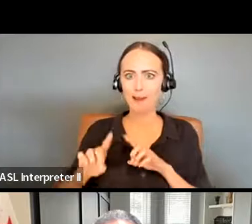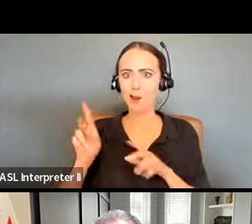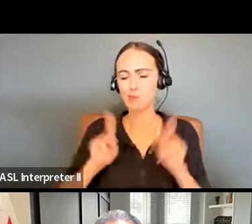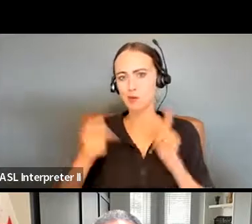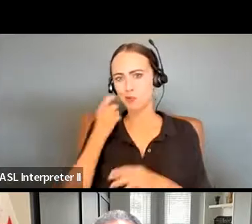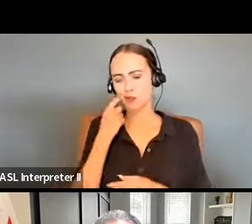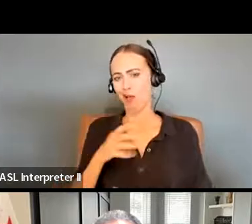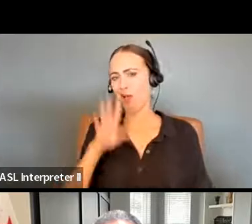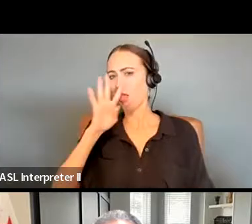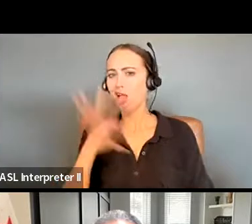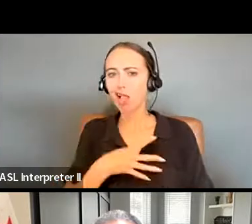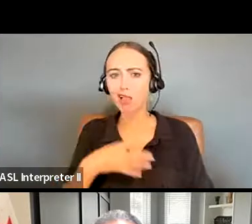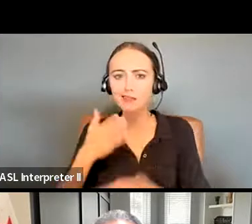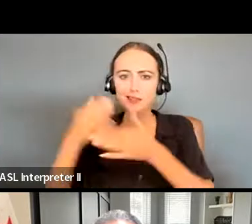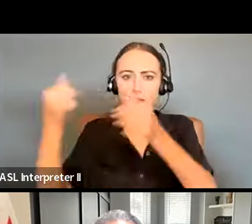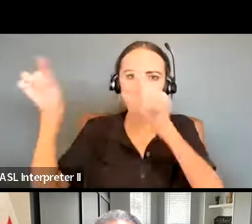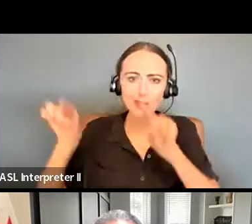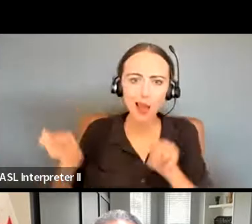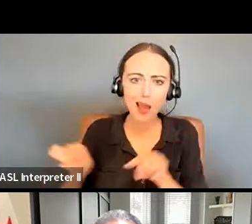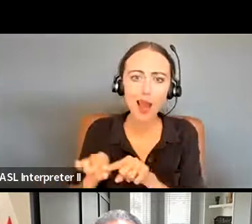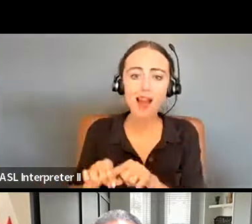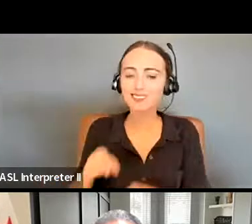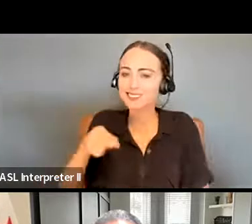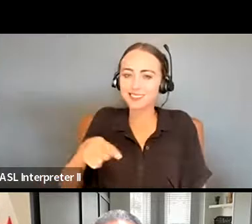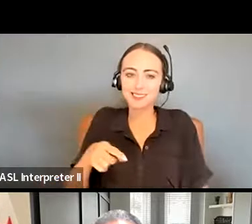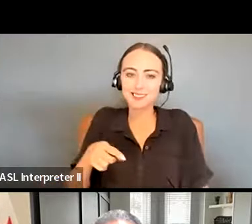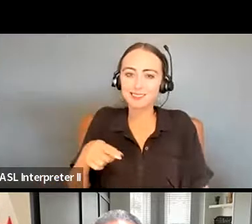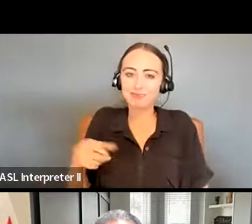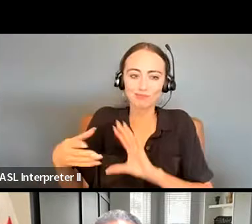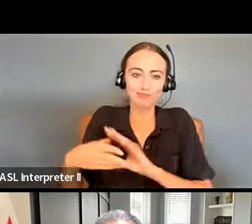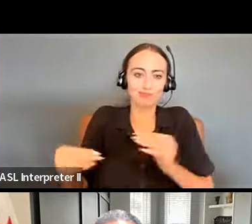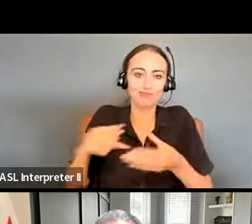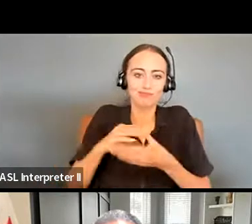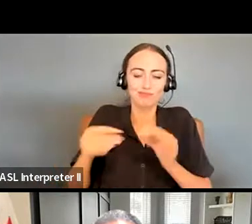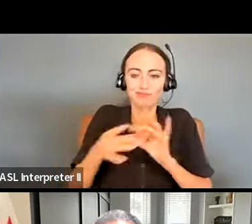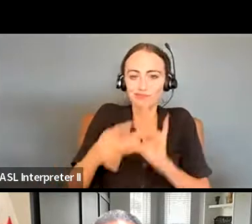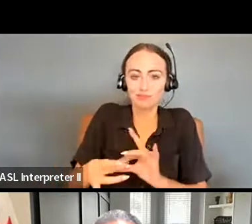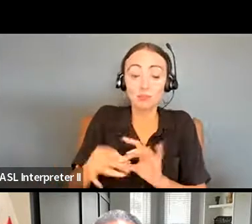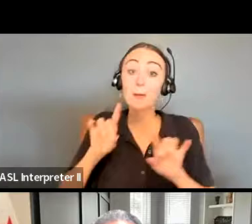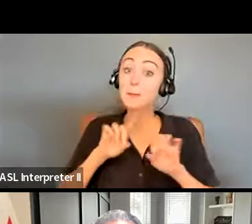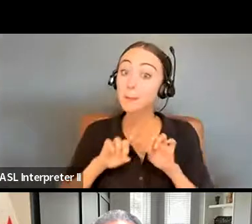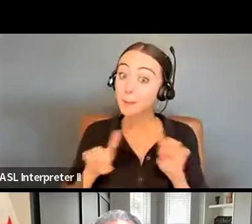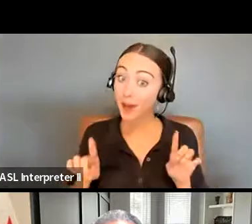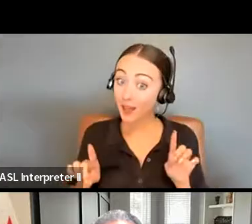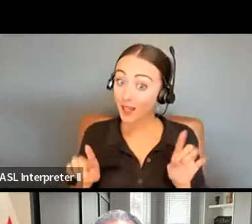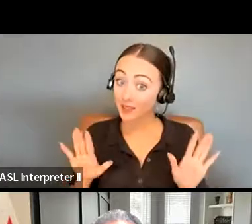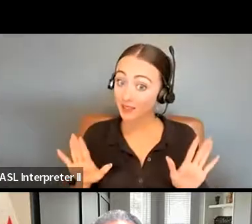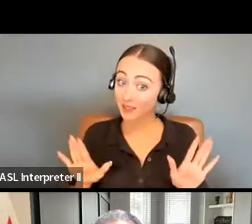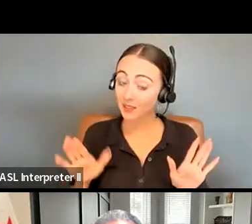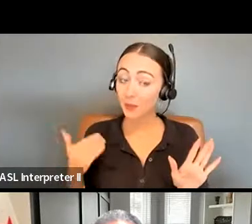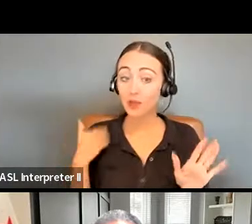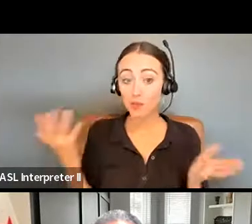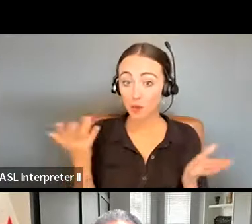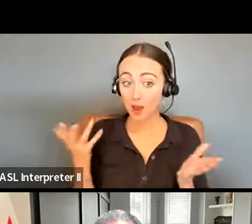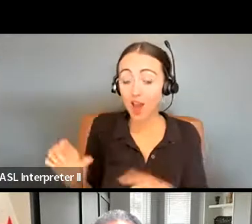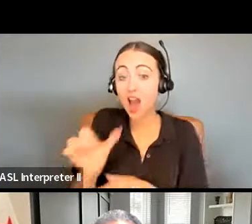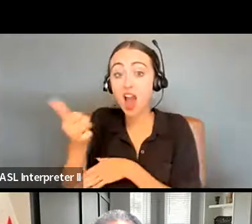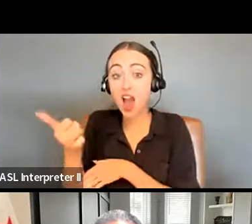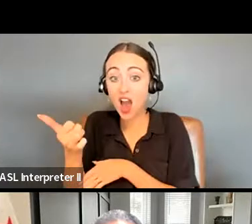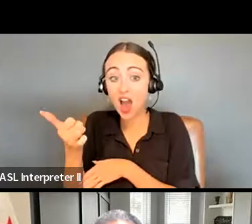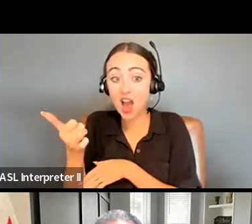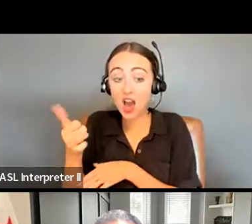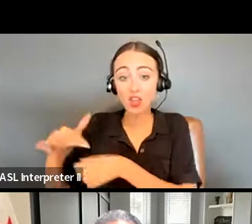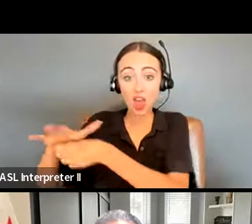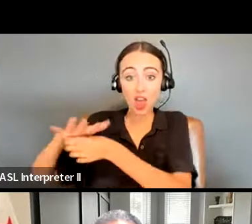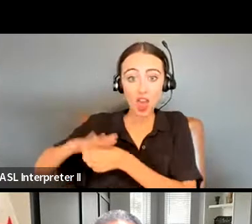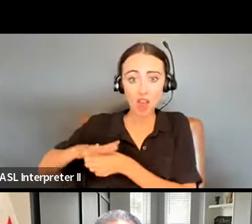stop signs and, this hyperbole about it. What we do have, however, are other jurisdictions that